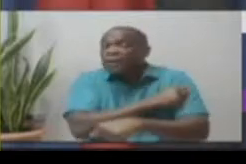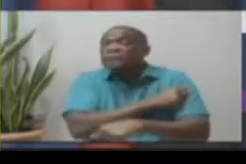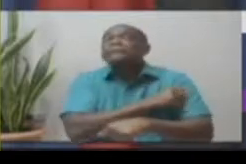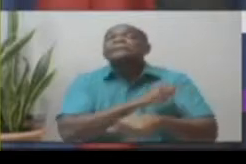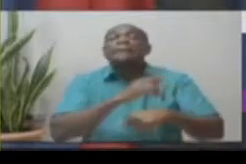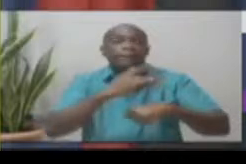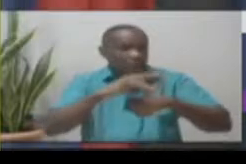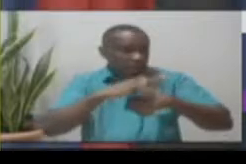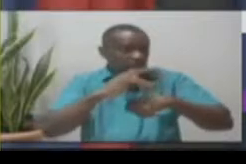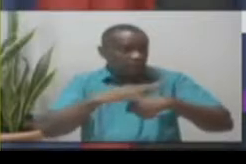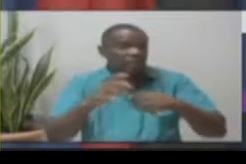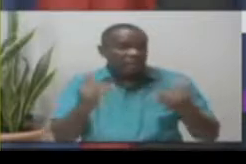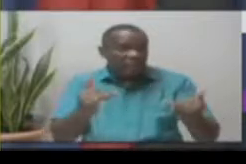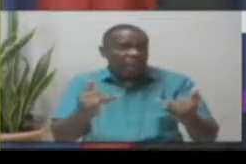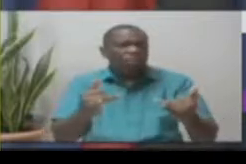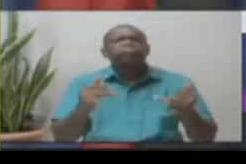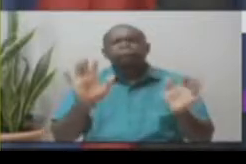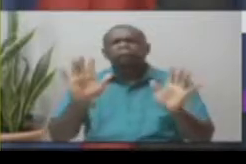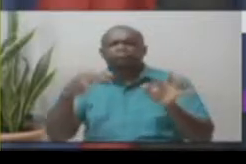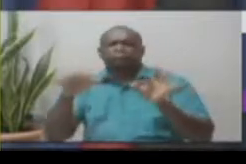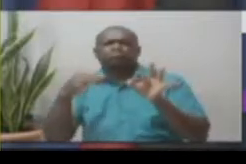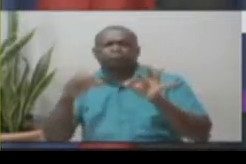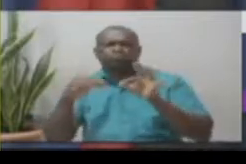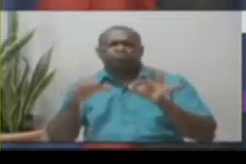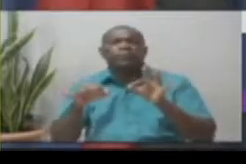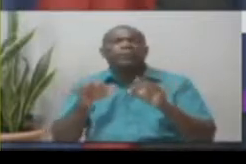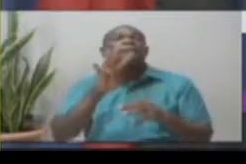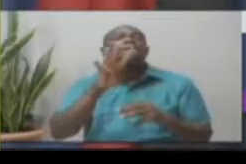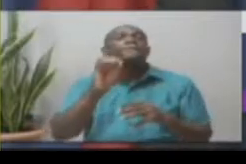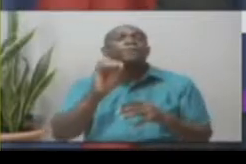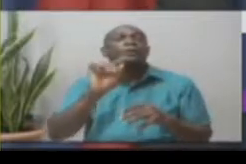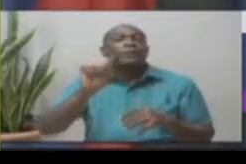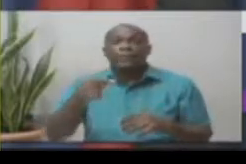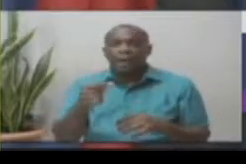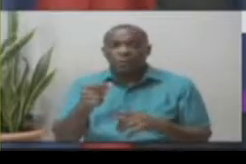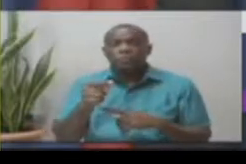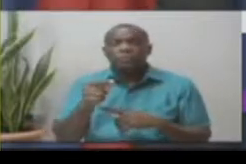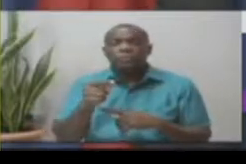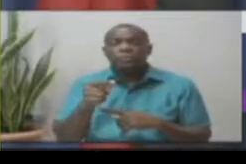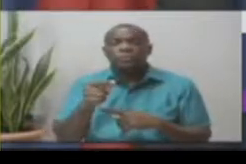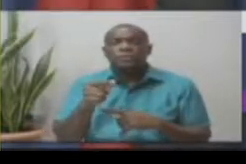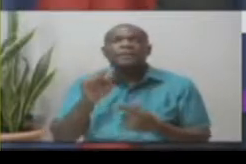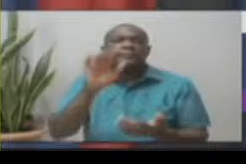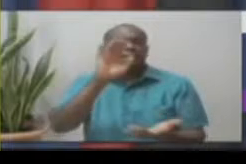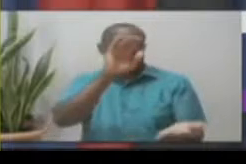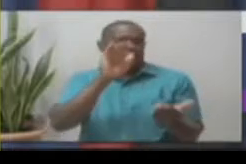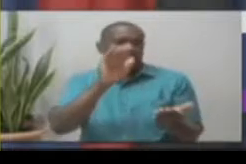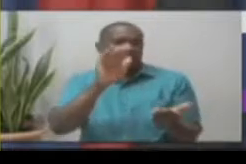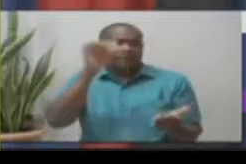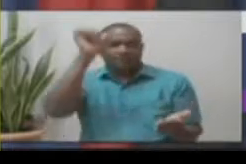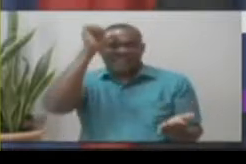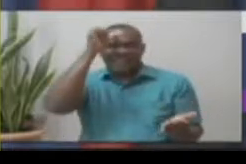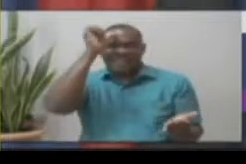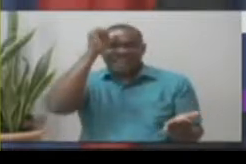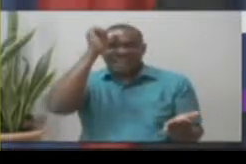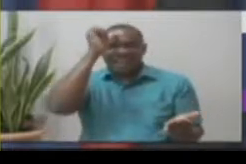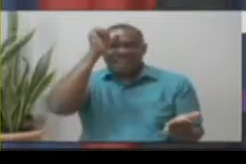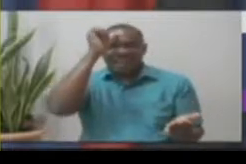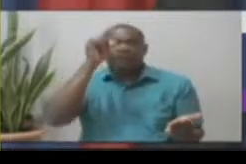this. We got 40,000 as a gift from India. We got